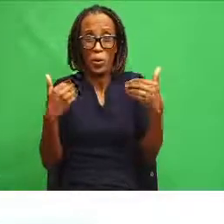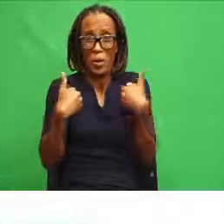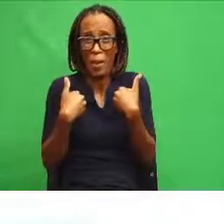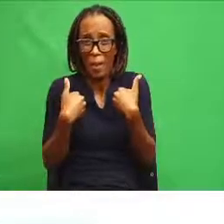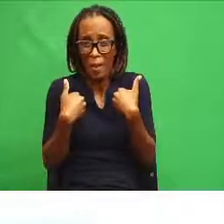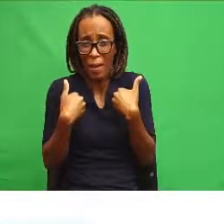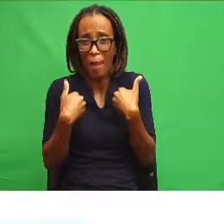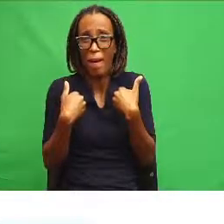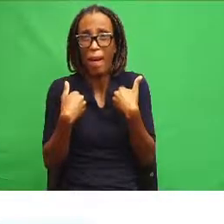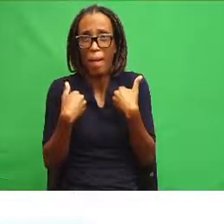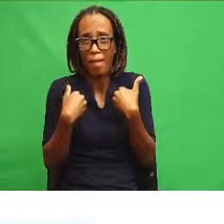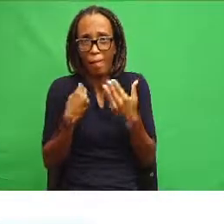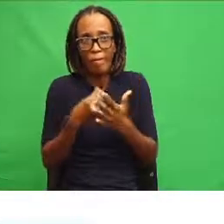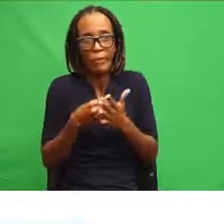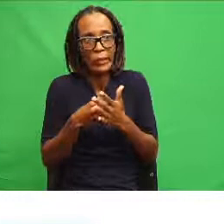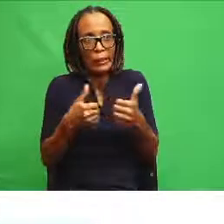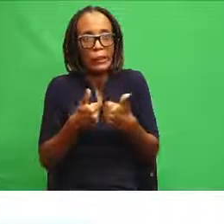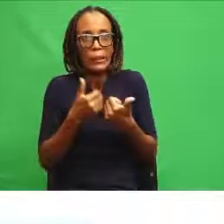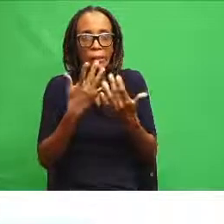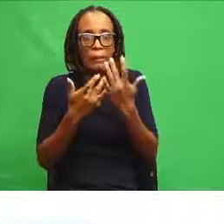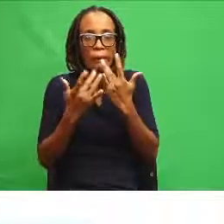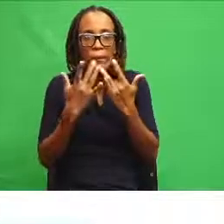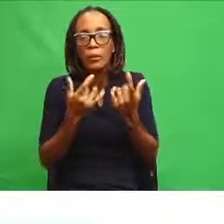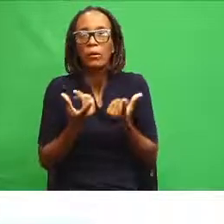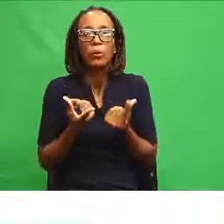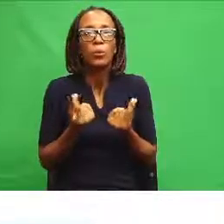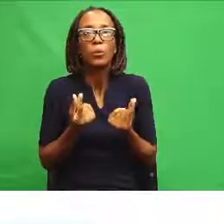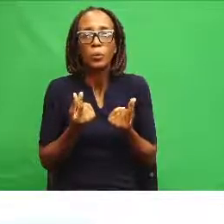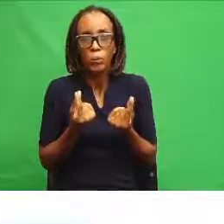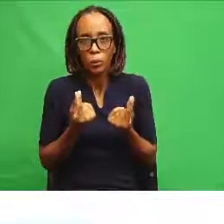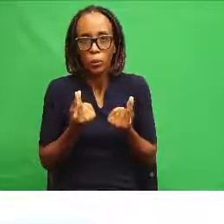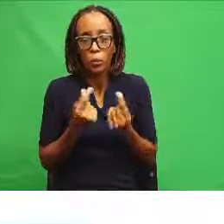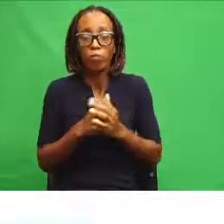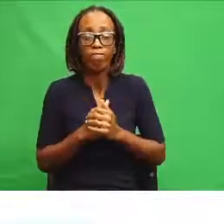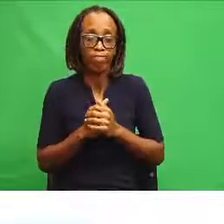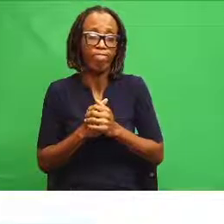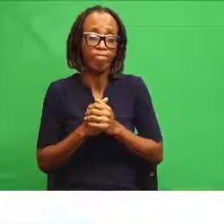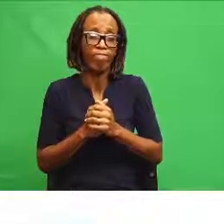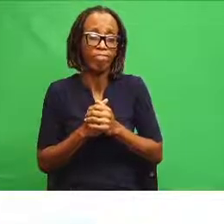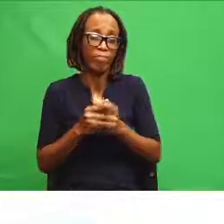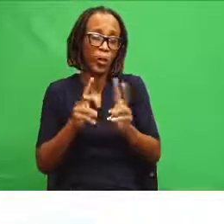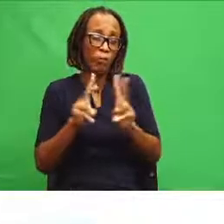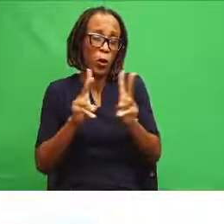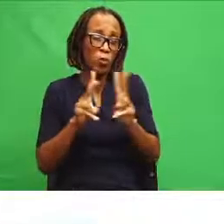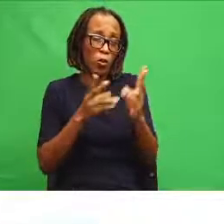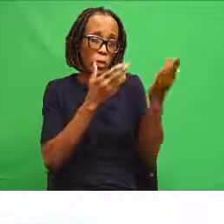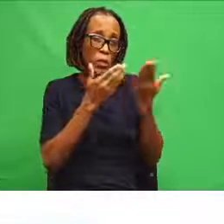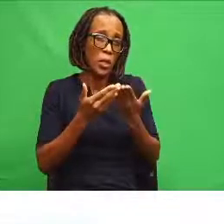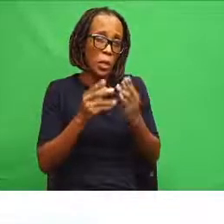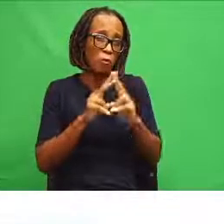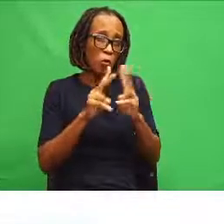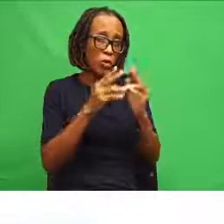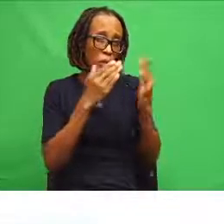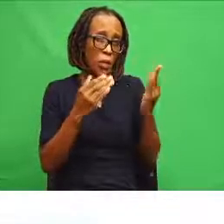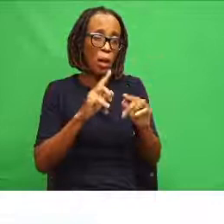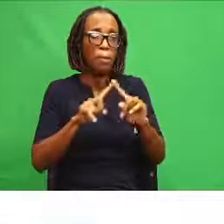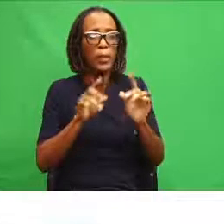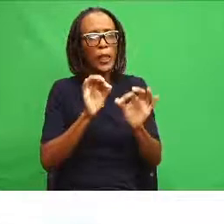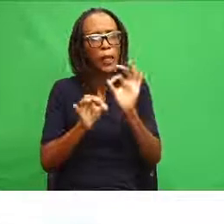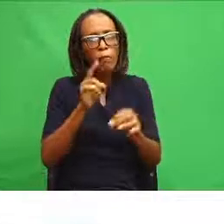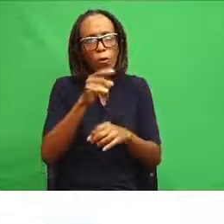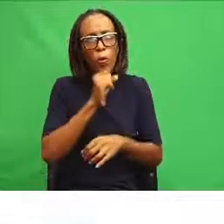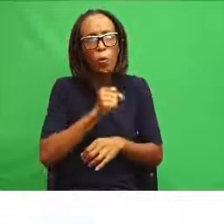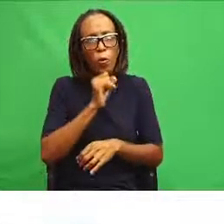they're financially challenged. Yes. So, you know, that's a very sad situation. But thankfully, if you are